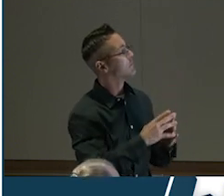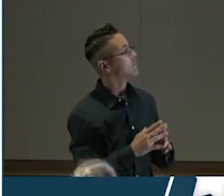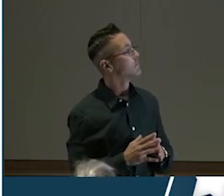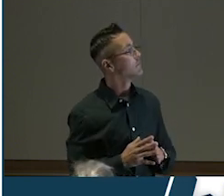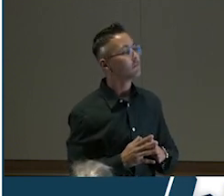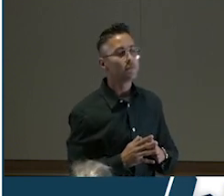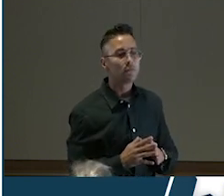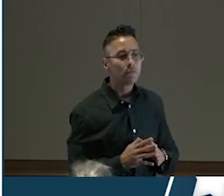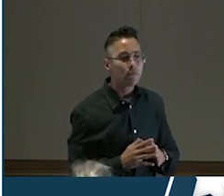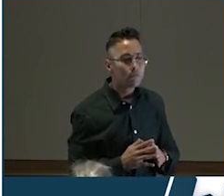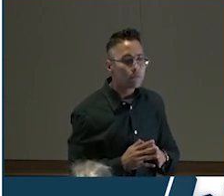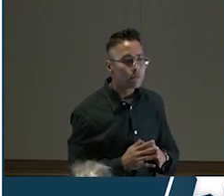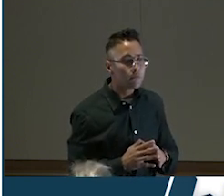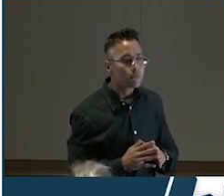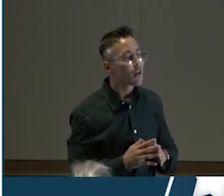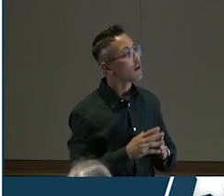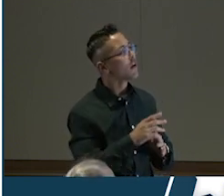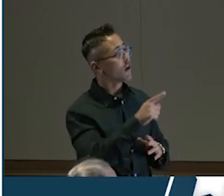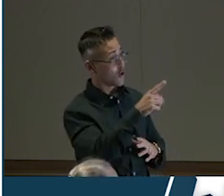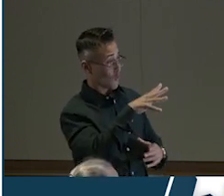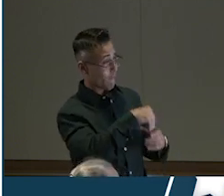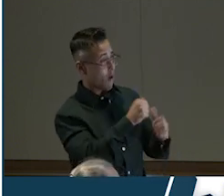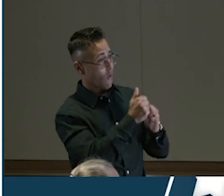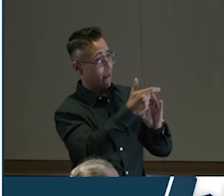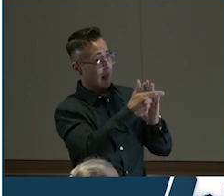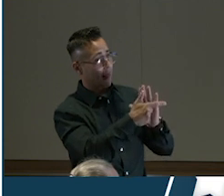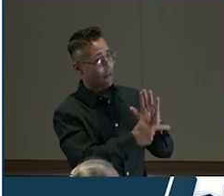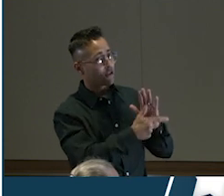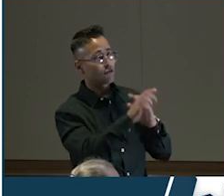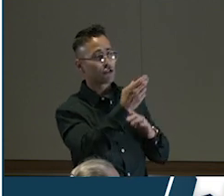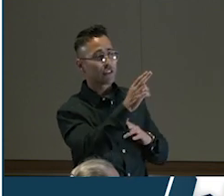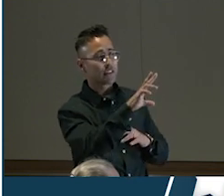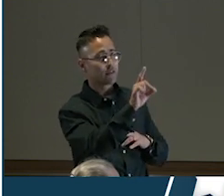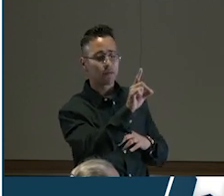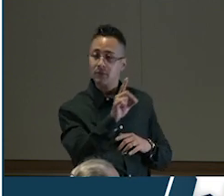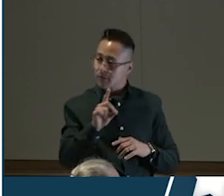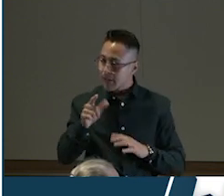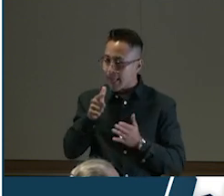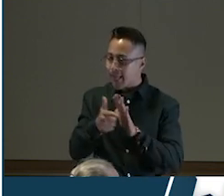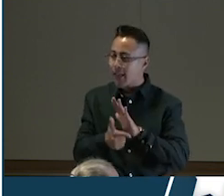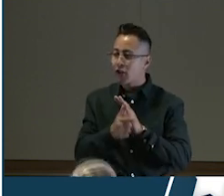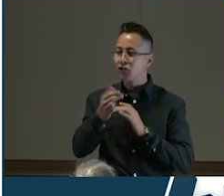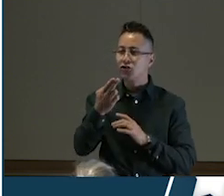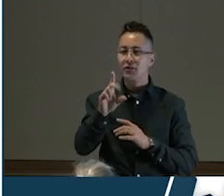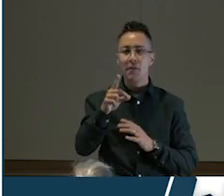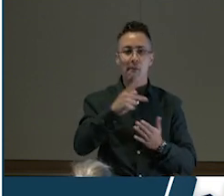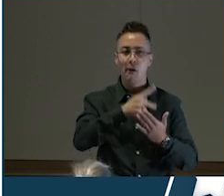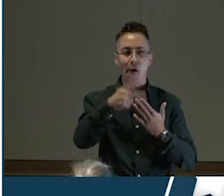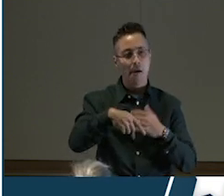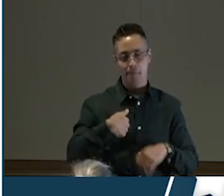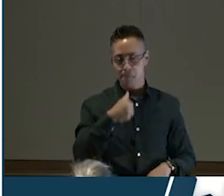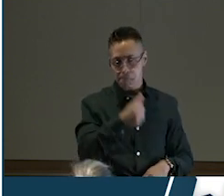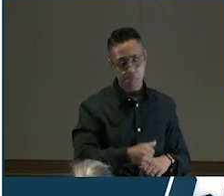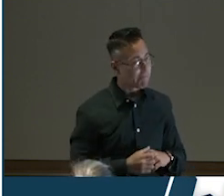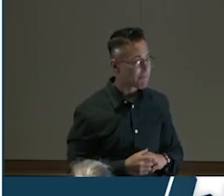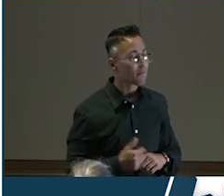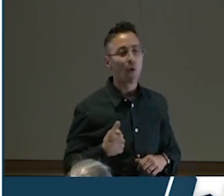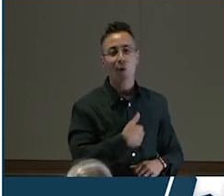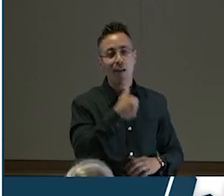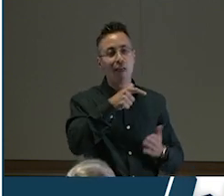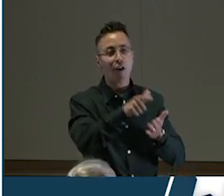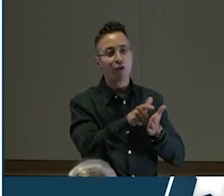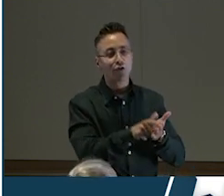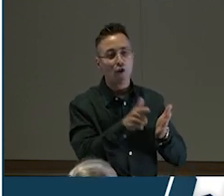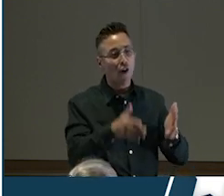You don't participate in the legal shield. The Legal Shield program? No. No. We're not the attorney, though. We're